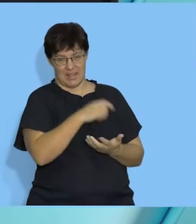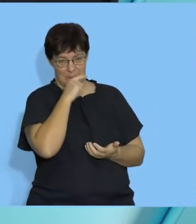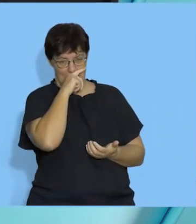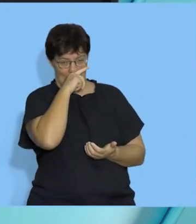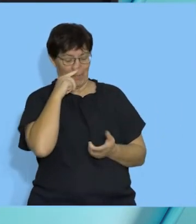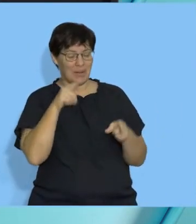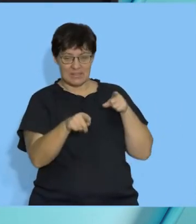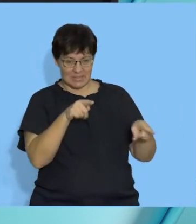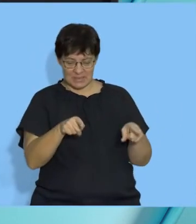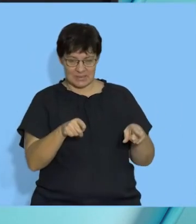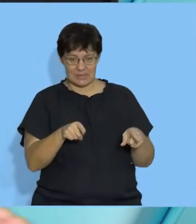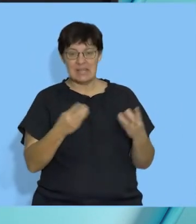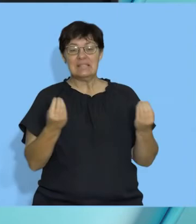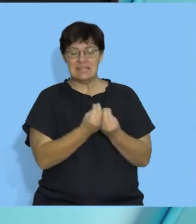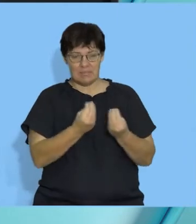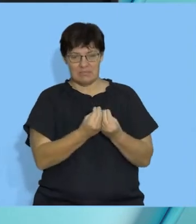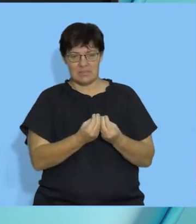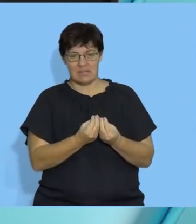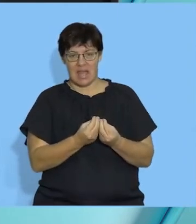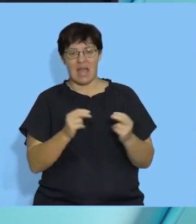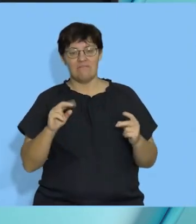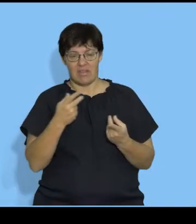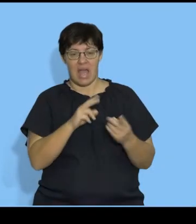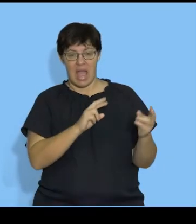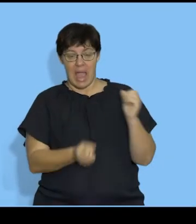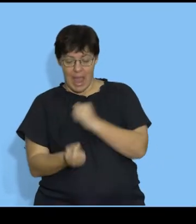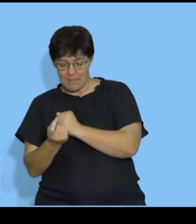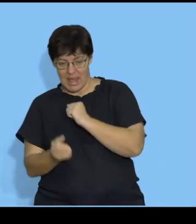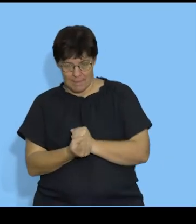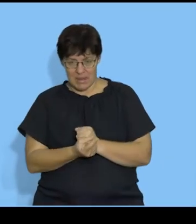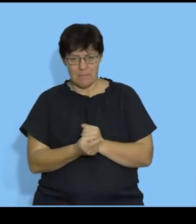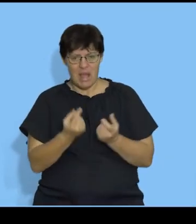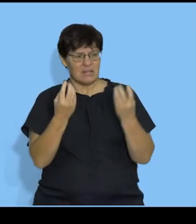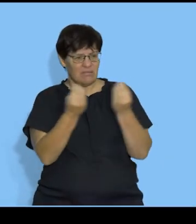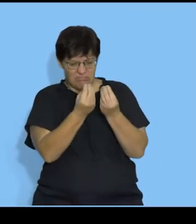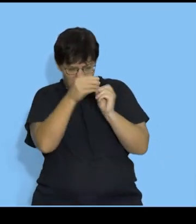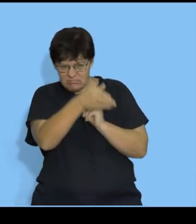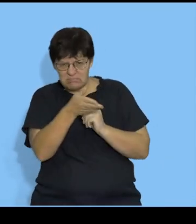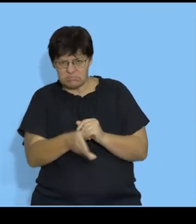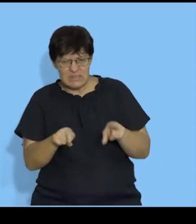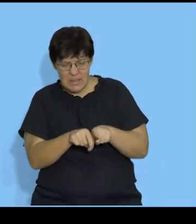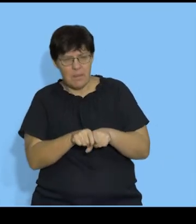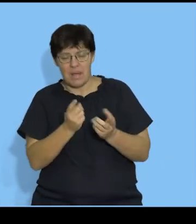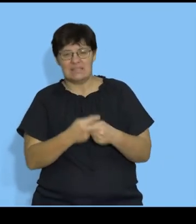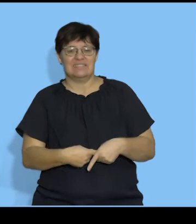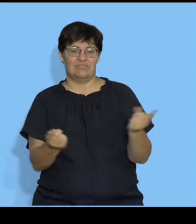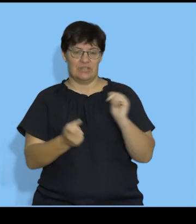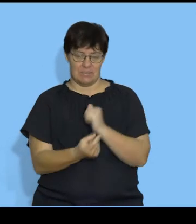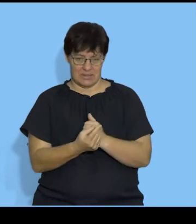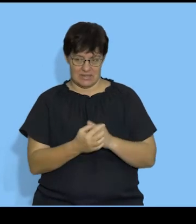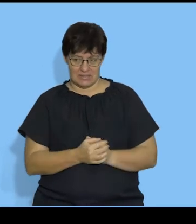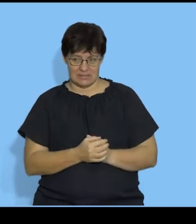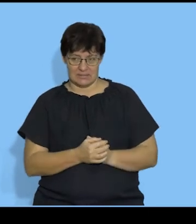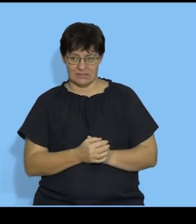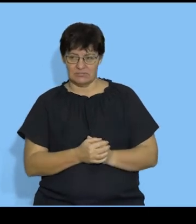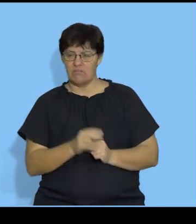same substance undergoes two different reactions, right? So the spectator ions in this case, if you come to think of it, if